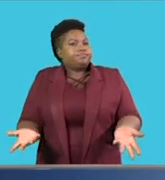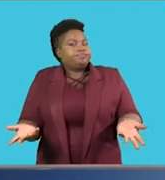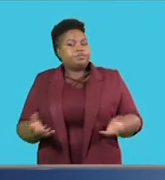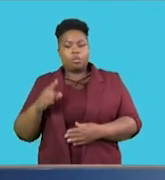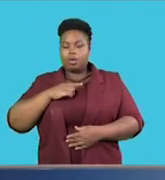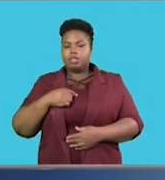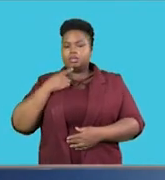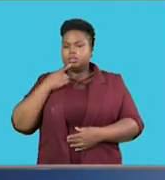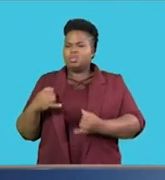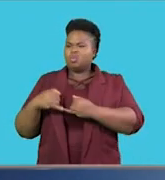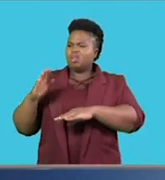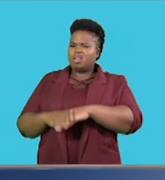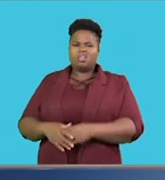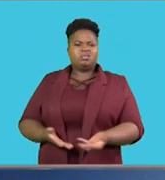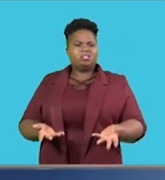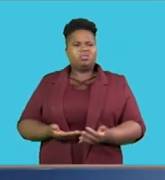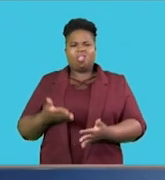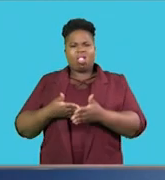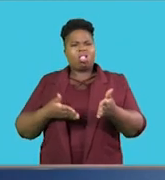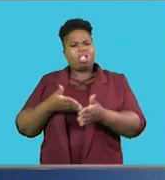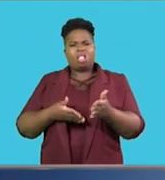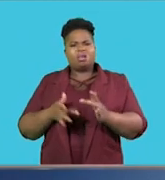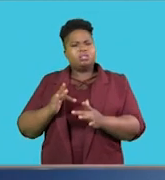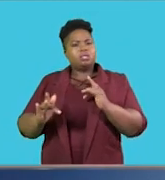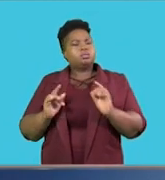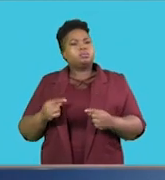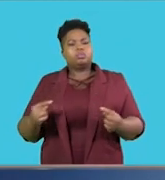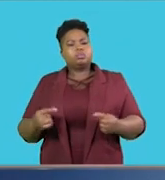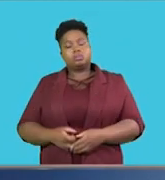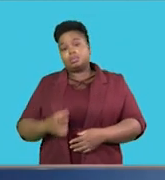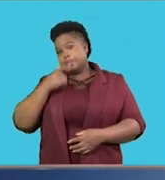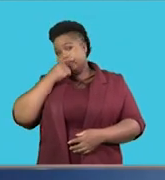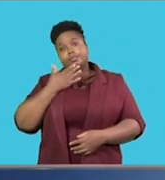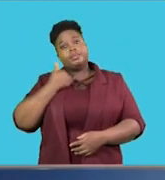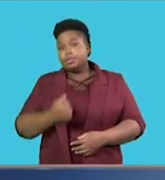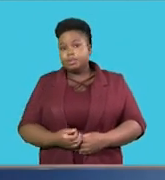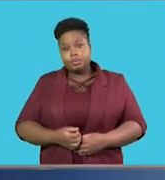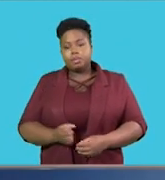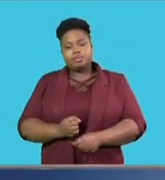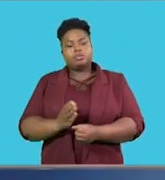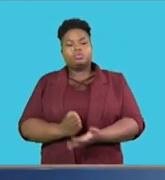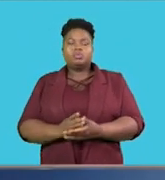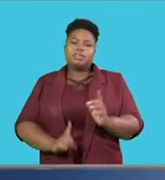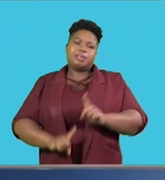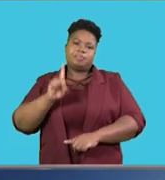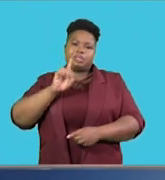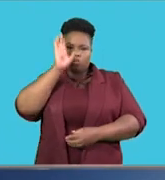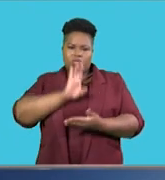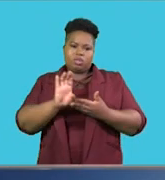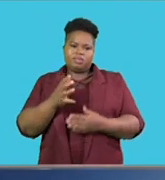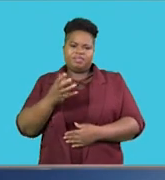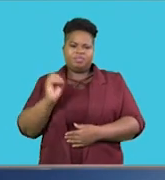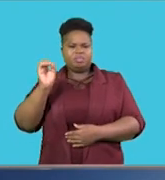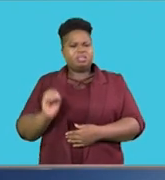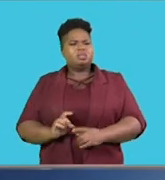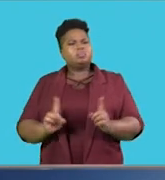bebasitshela ngama-online, thina sinama-access to internet. Ramaphosa, ngicela uyenze ukuthi i-pass mark college is 50%,